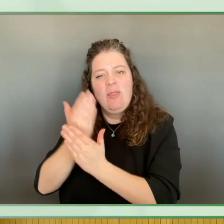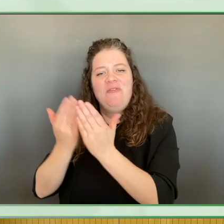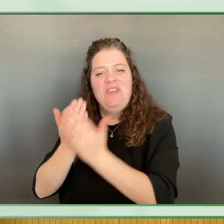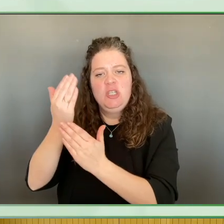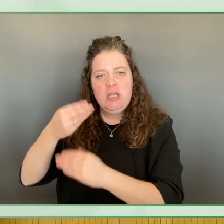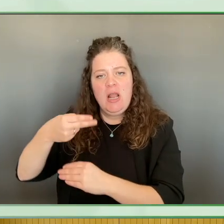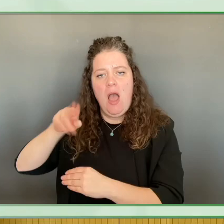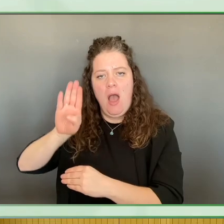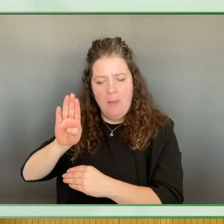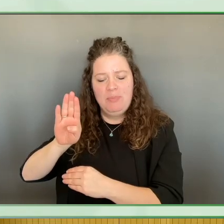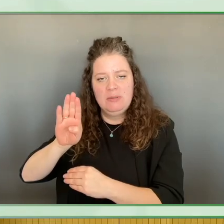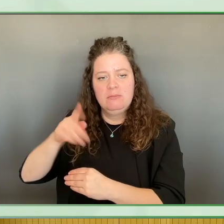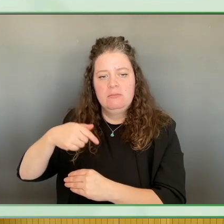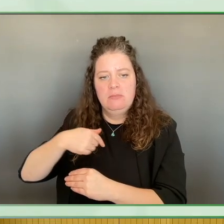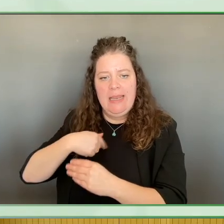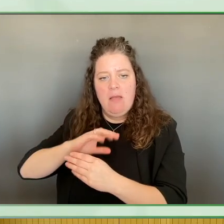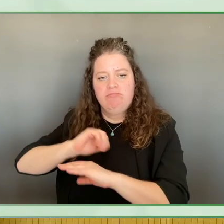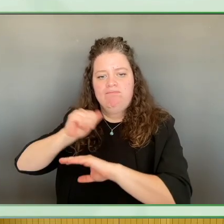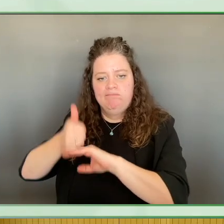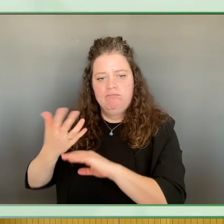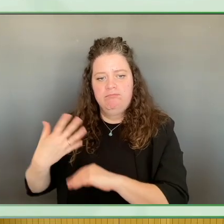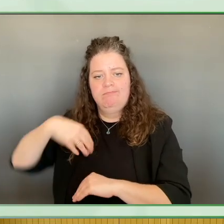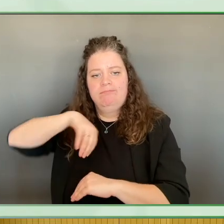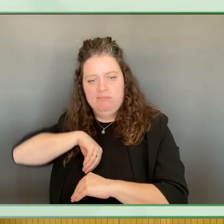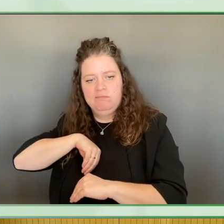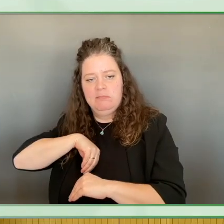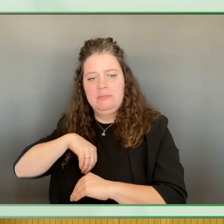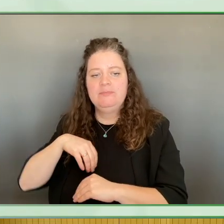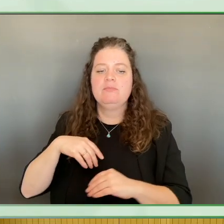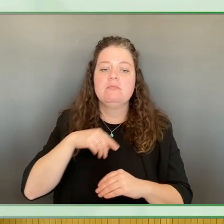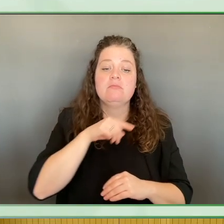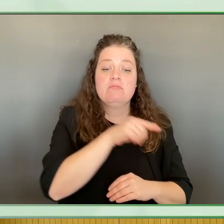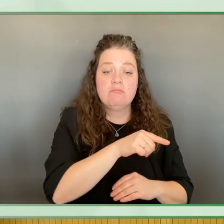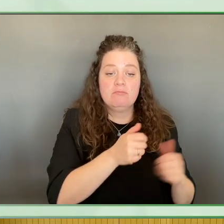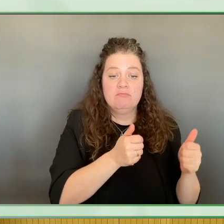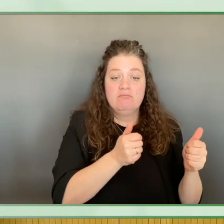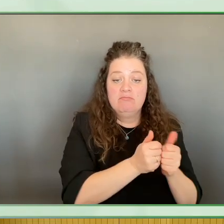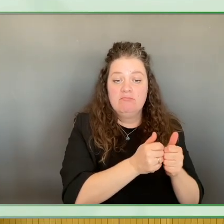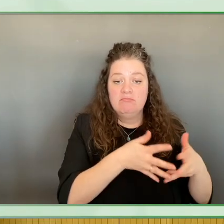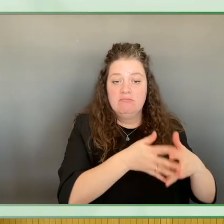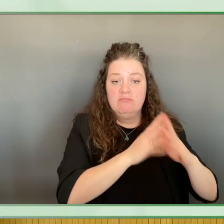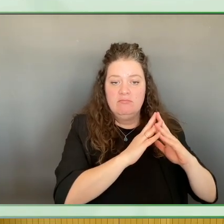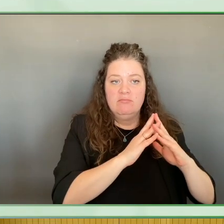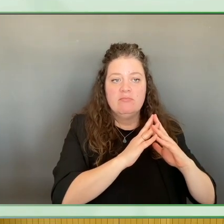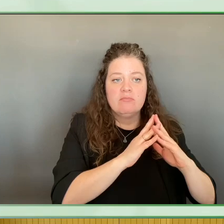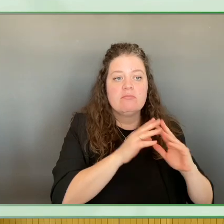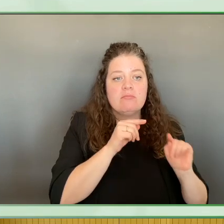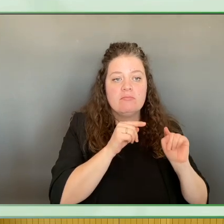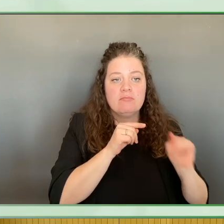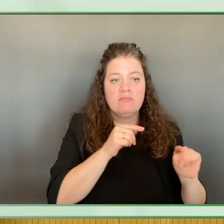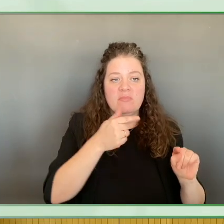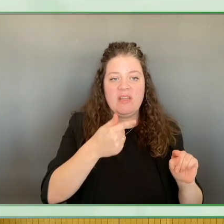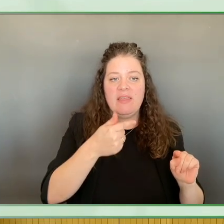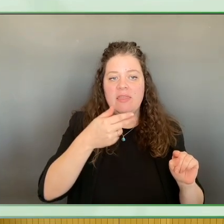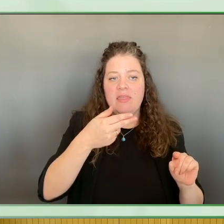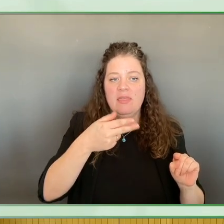second, as co-founder of Thrive Mobility, an assistive technology company that works in wheelchair innovations. And